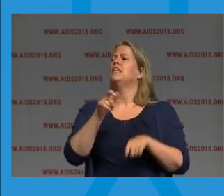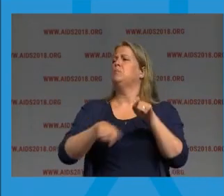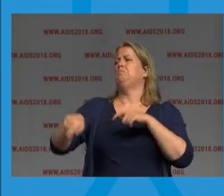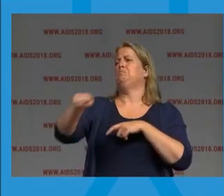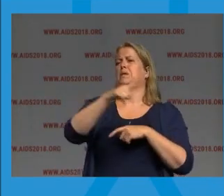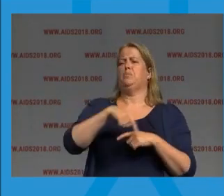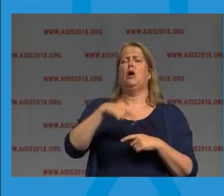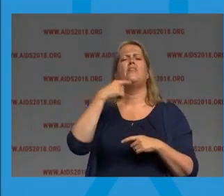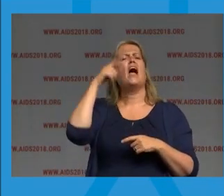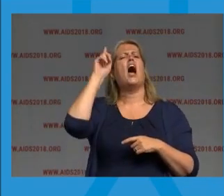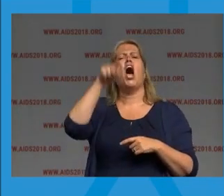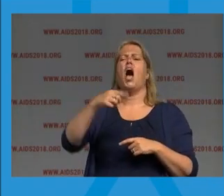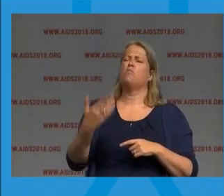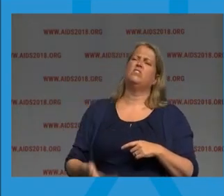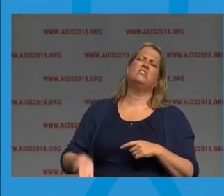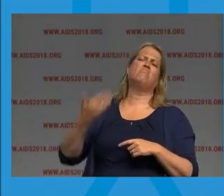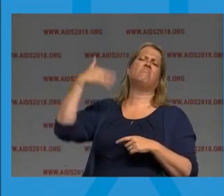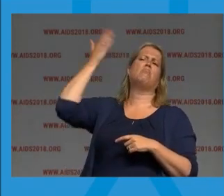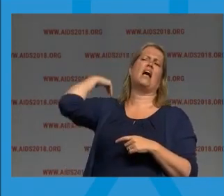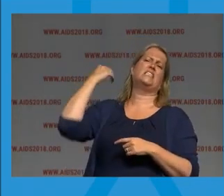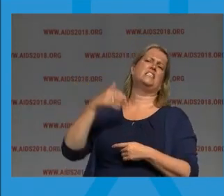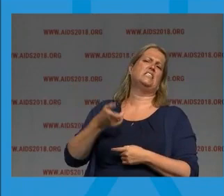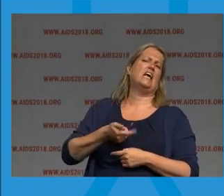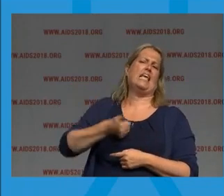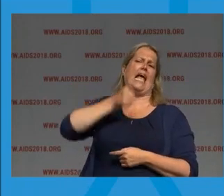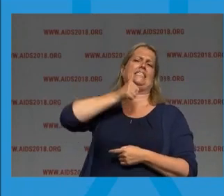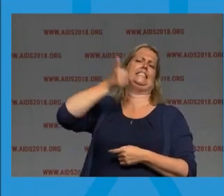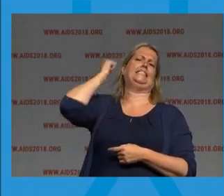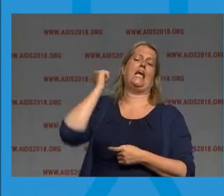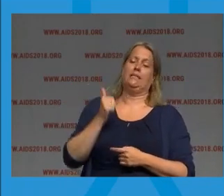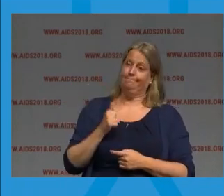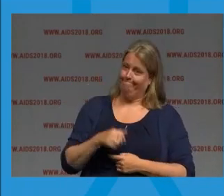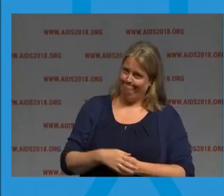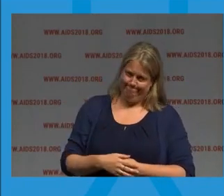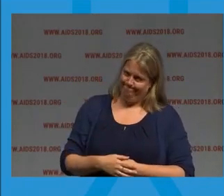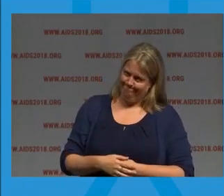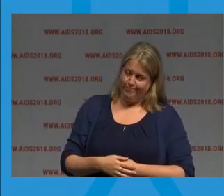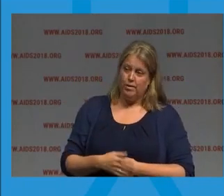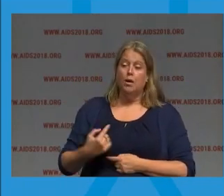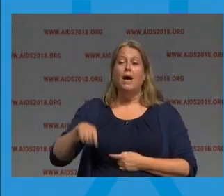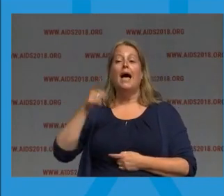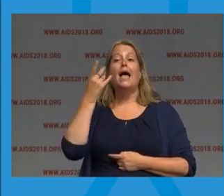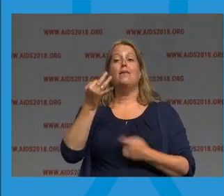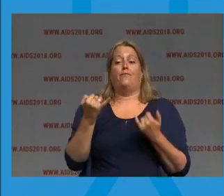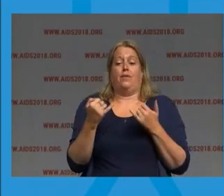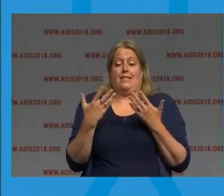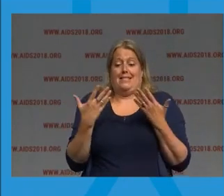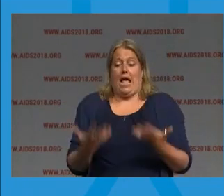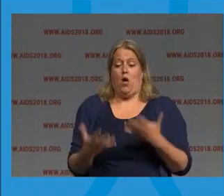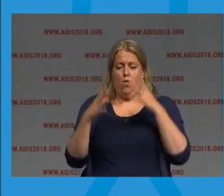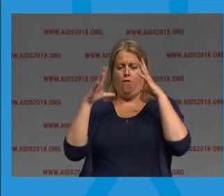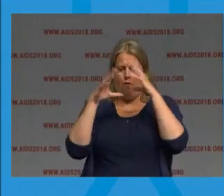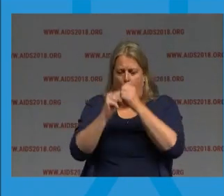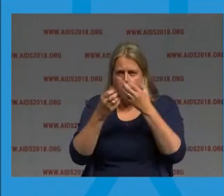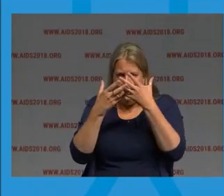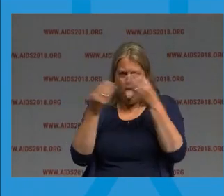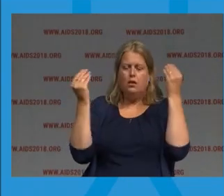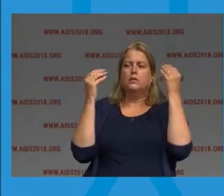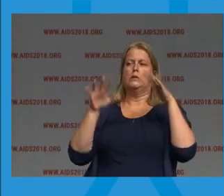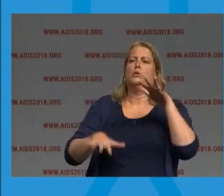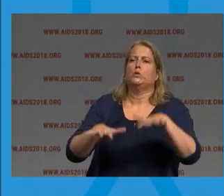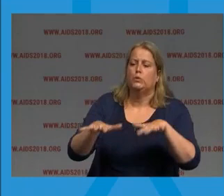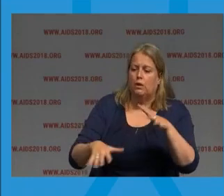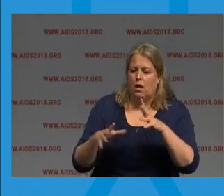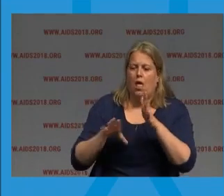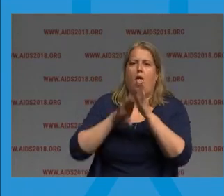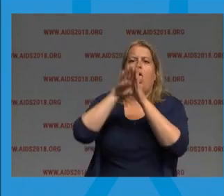is yesterday's epidemic. It's not. We know that to lose focus now would be to risk all that we've achieved. So we need to